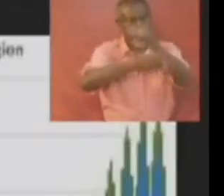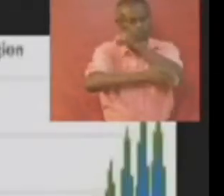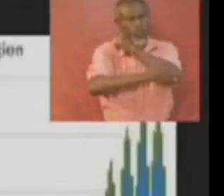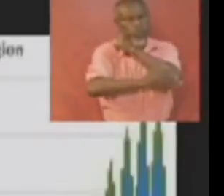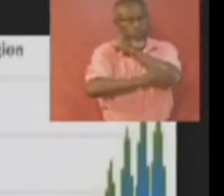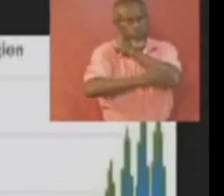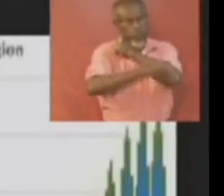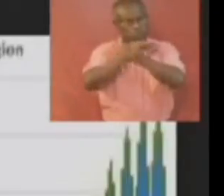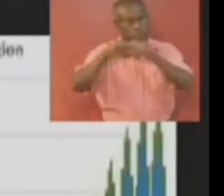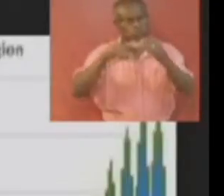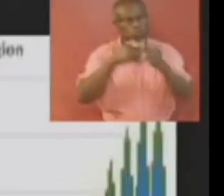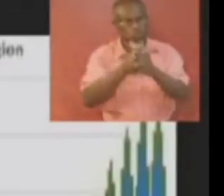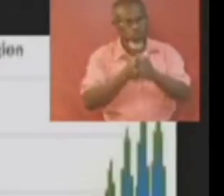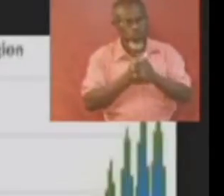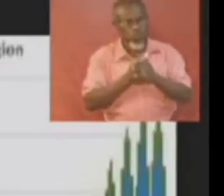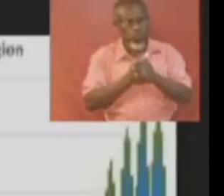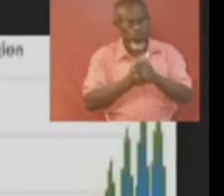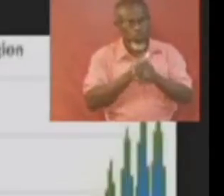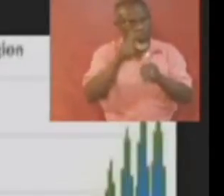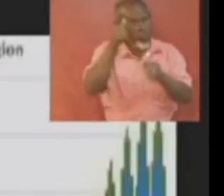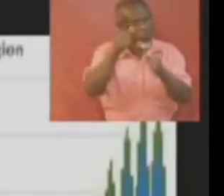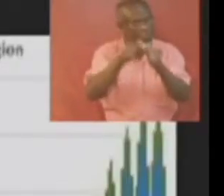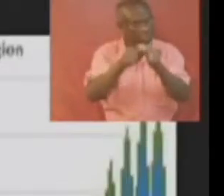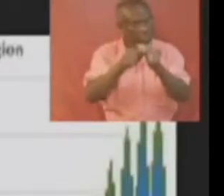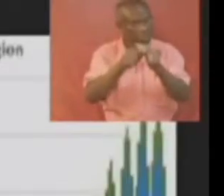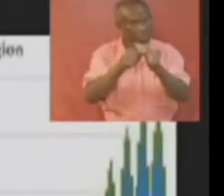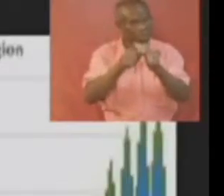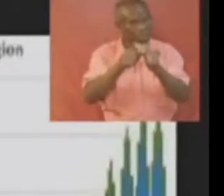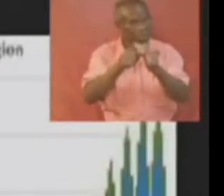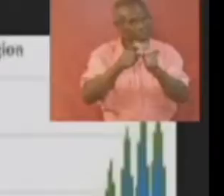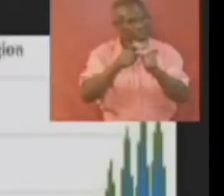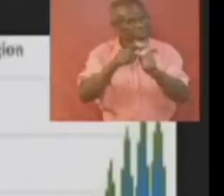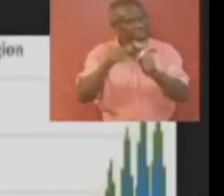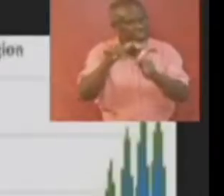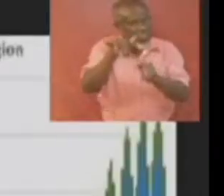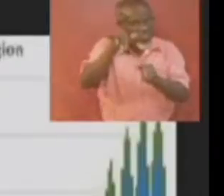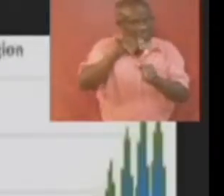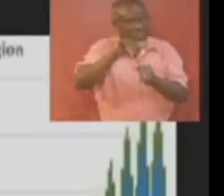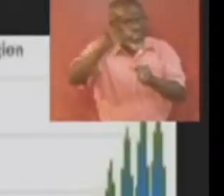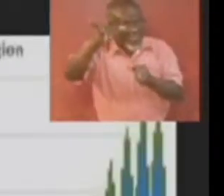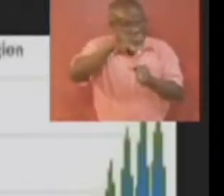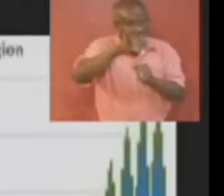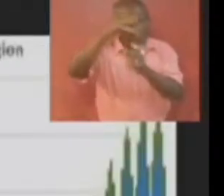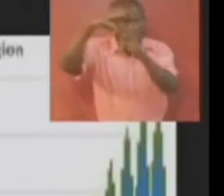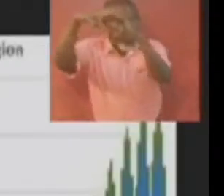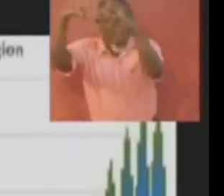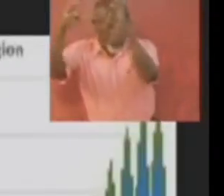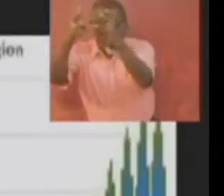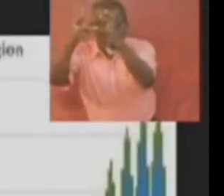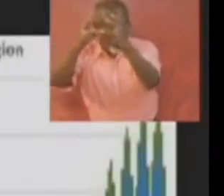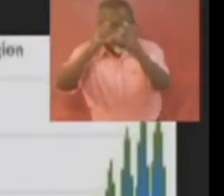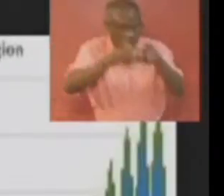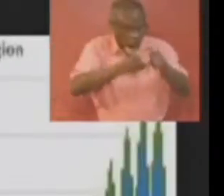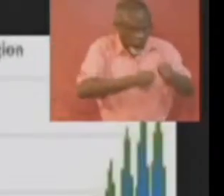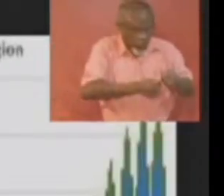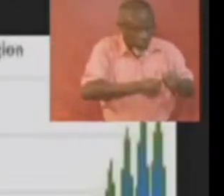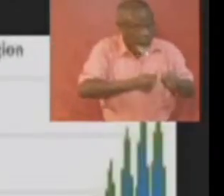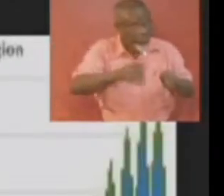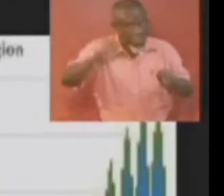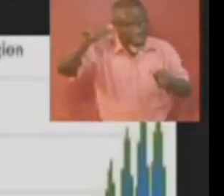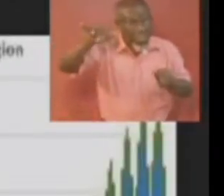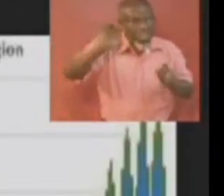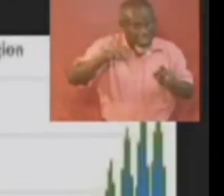the message is that what happens globally can affect us nationally if we don't take the